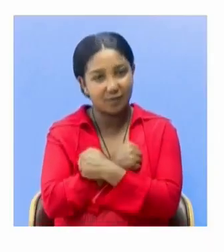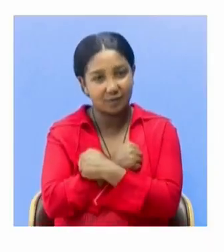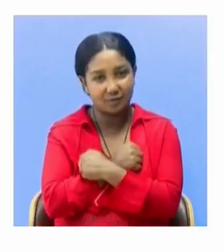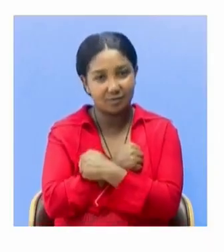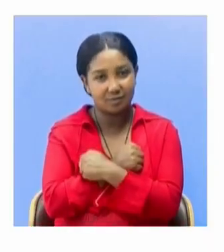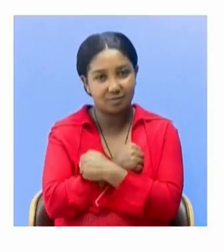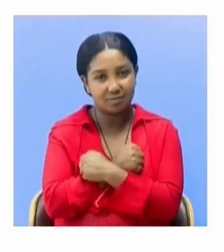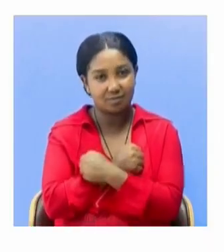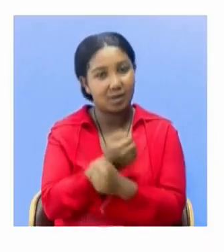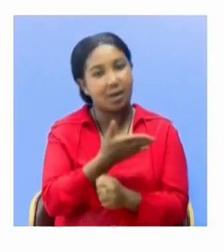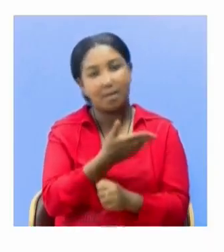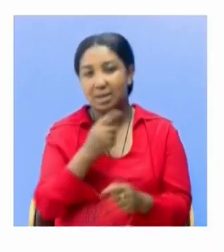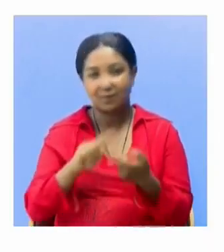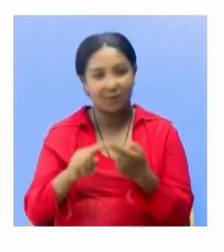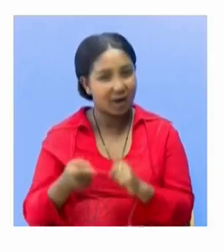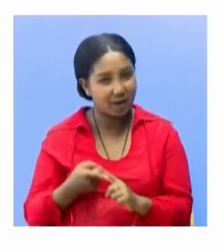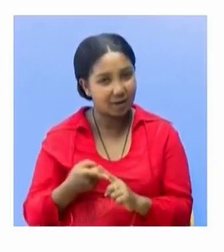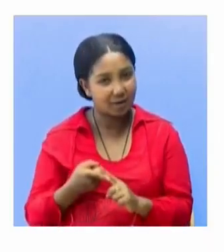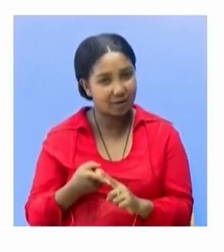best friend,